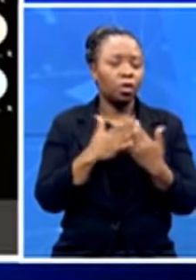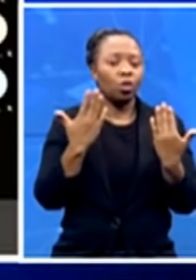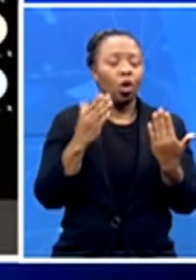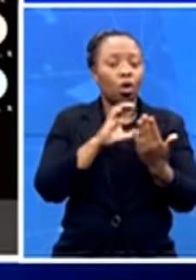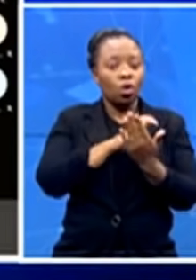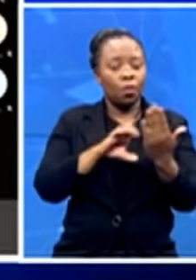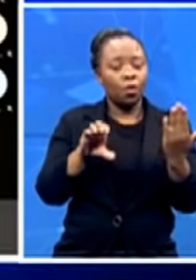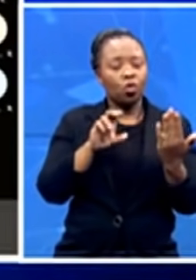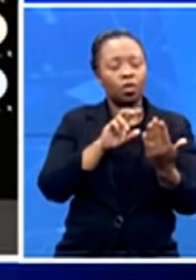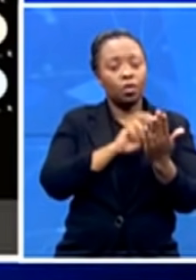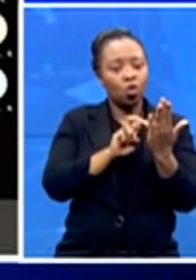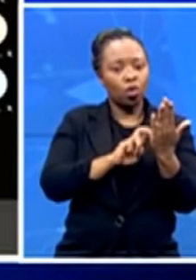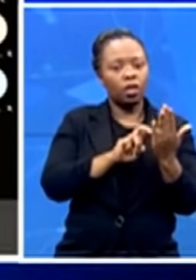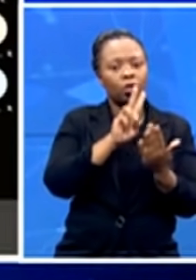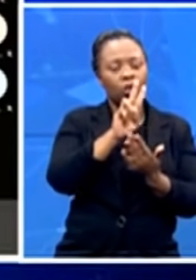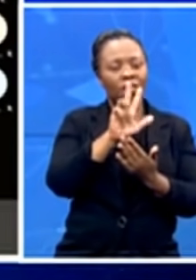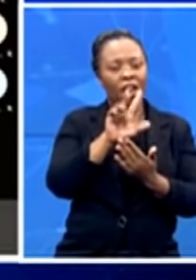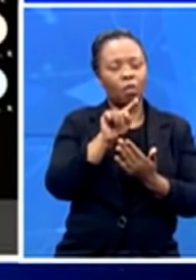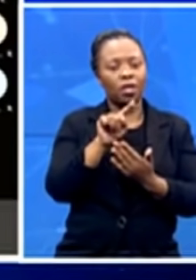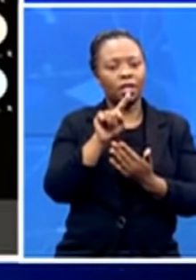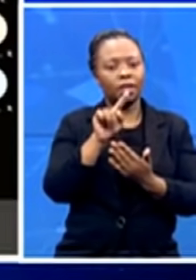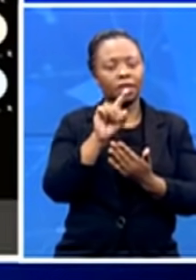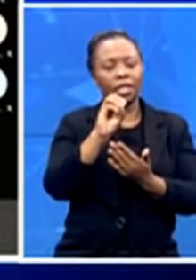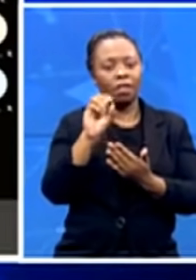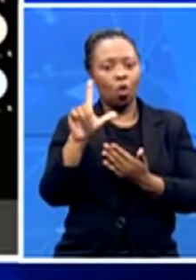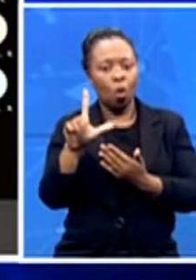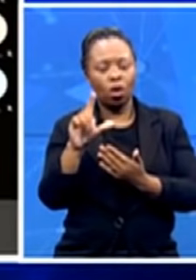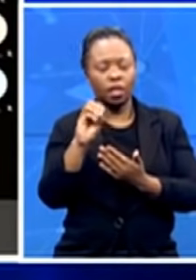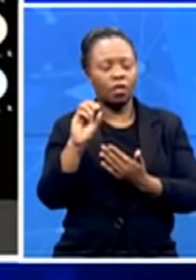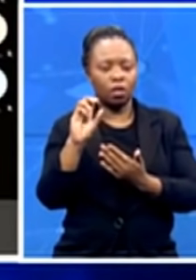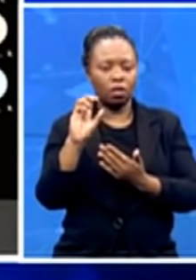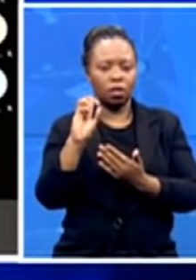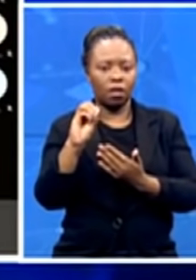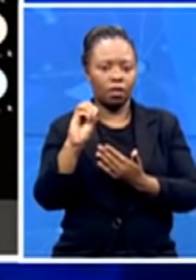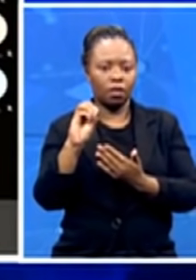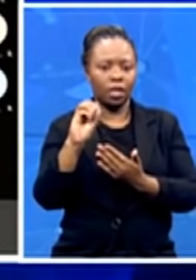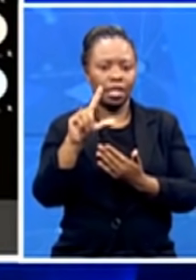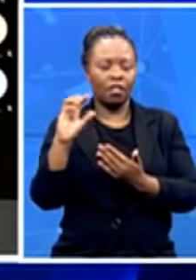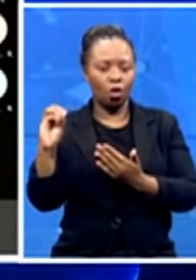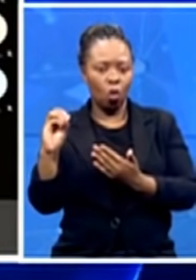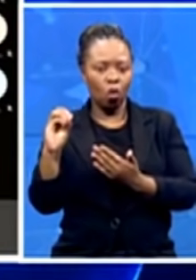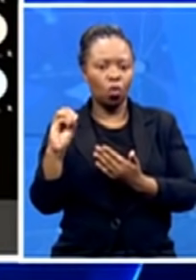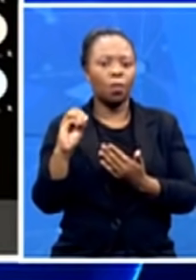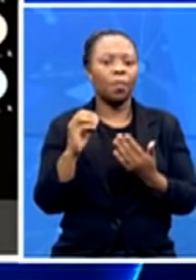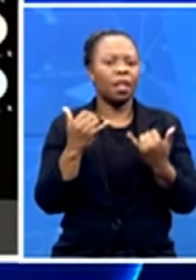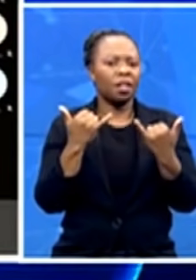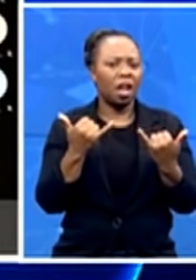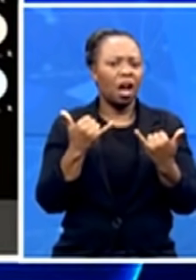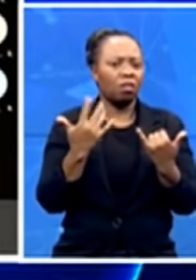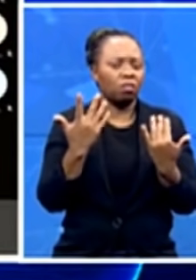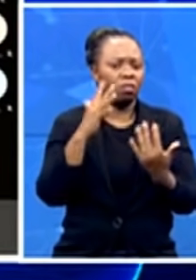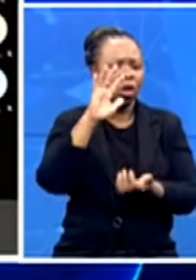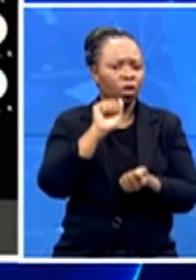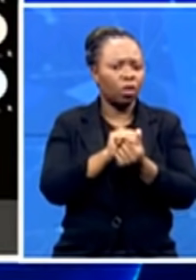conclusion that it cannot be struck down as unconstitutional on the basis that it is silent on the principles of